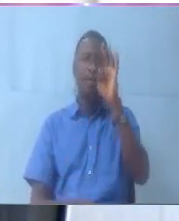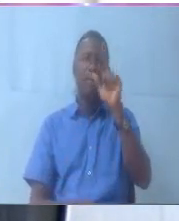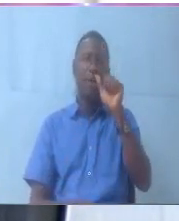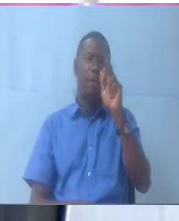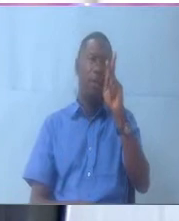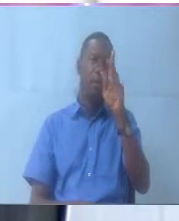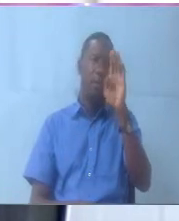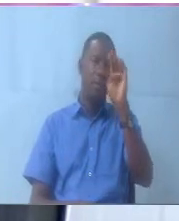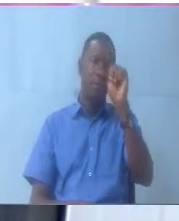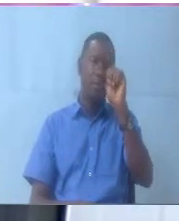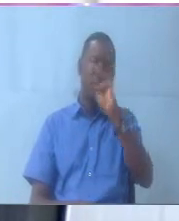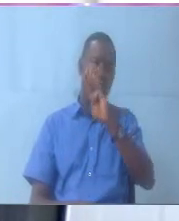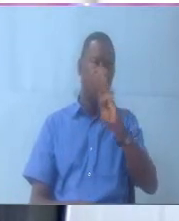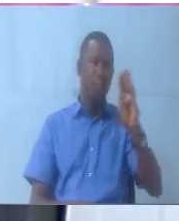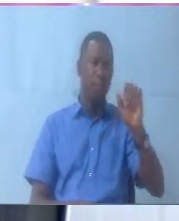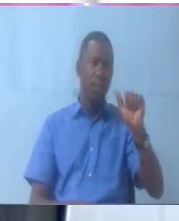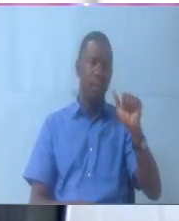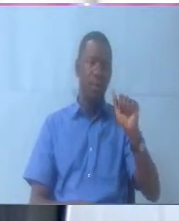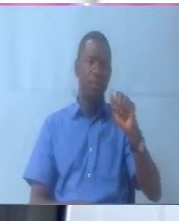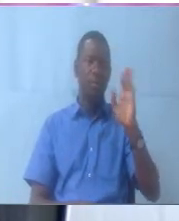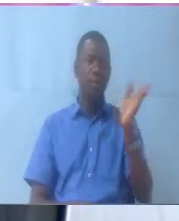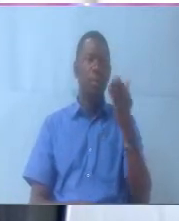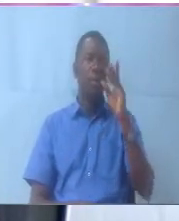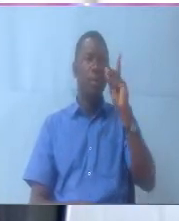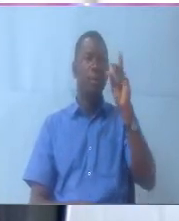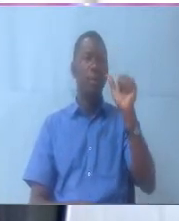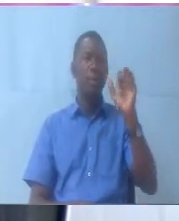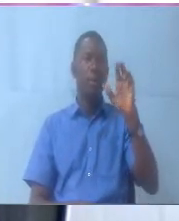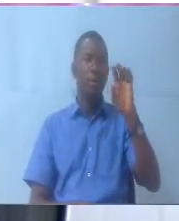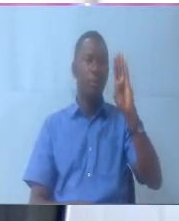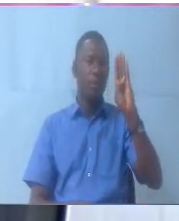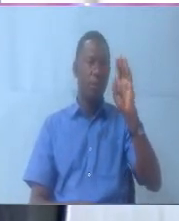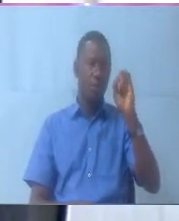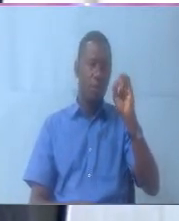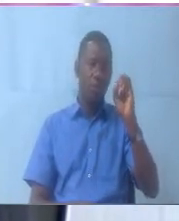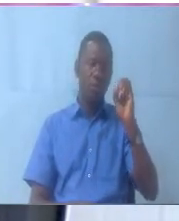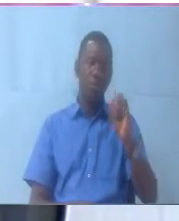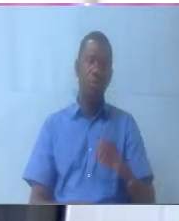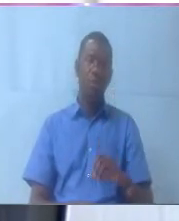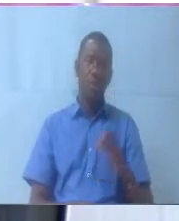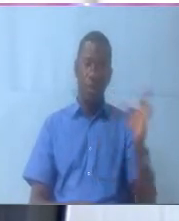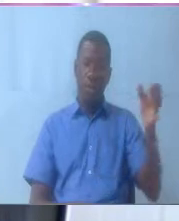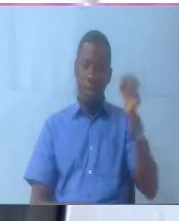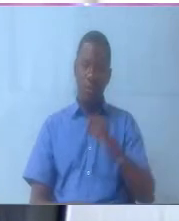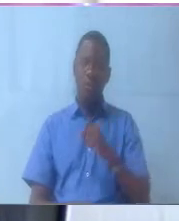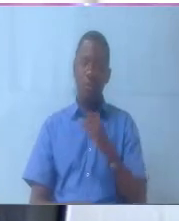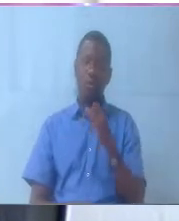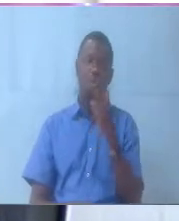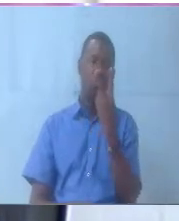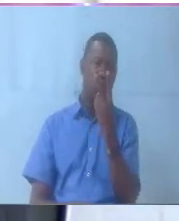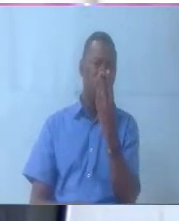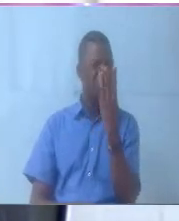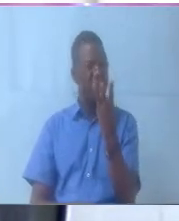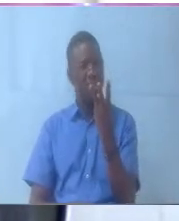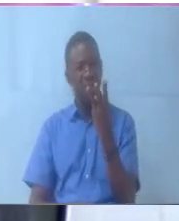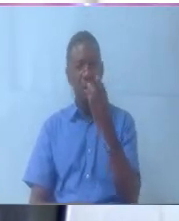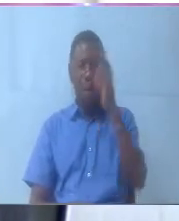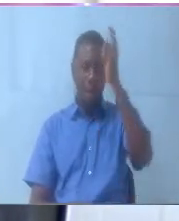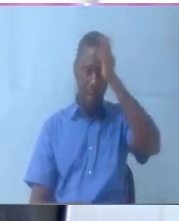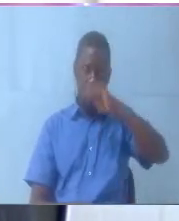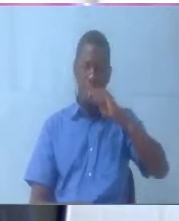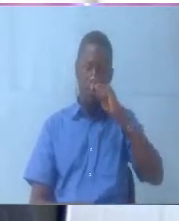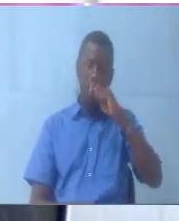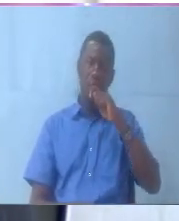Dabo, membe jenu tumo ngamere ka fa ne fa keba dabo came with 2 or 3 other police officers anata nim police fula wala